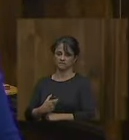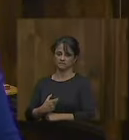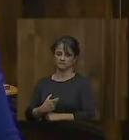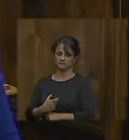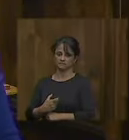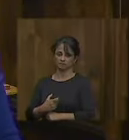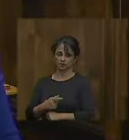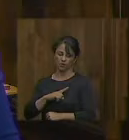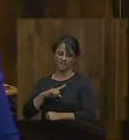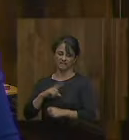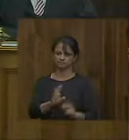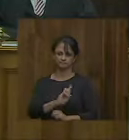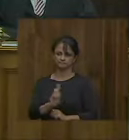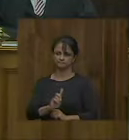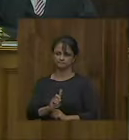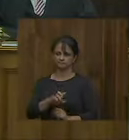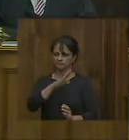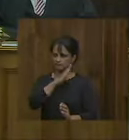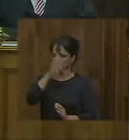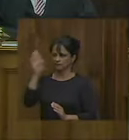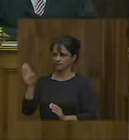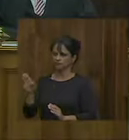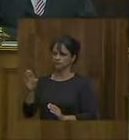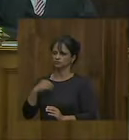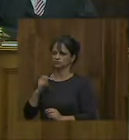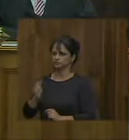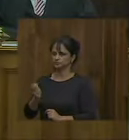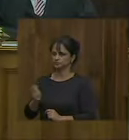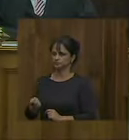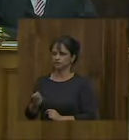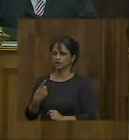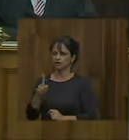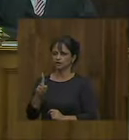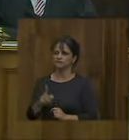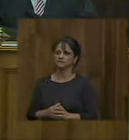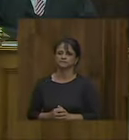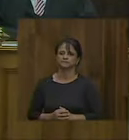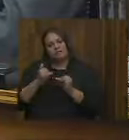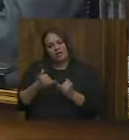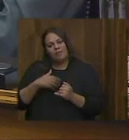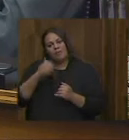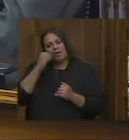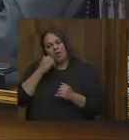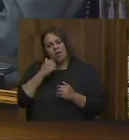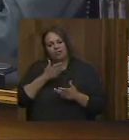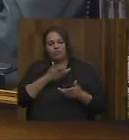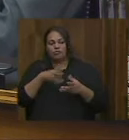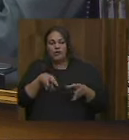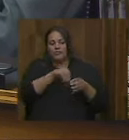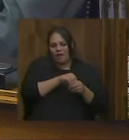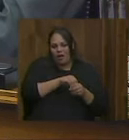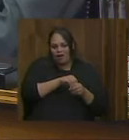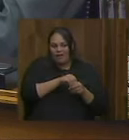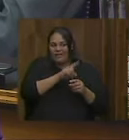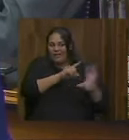holds 14 seats in the 42-seat legislature. It will be interesting as the ANC has mooted an application for a secret